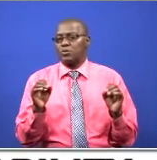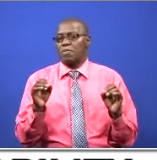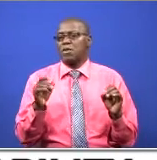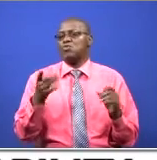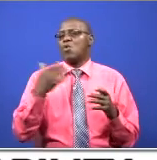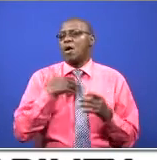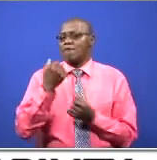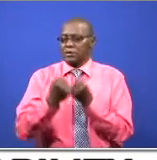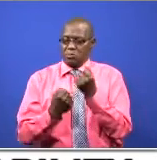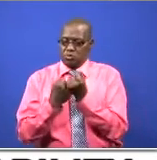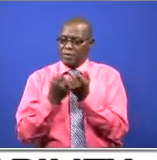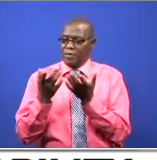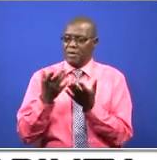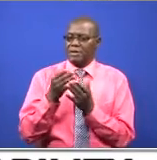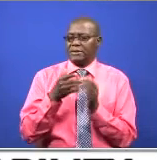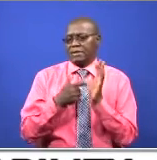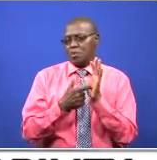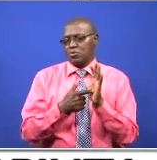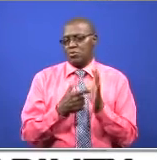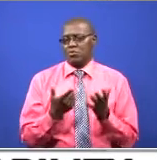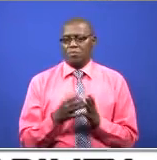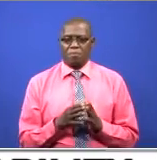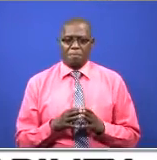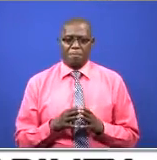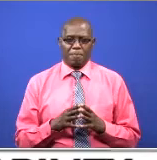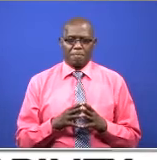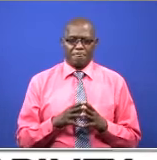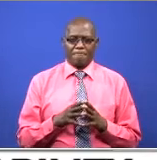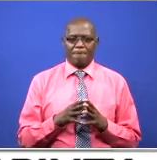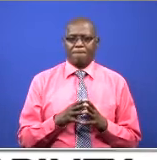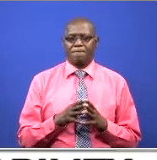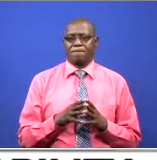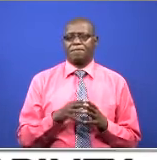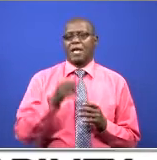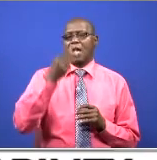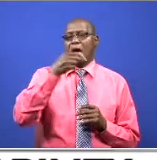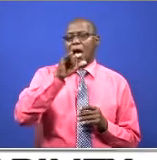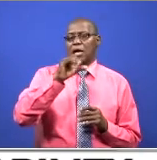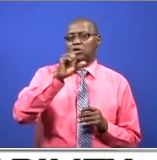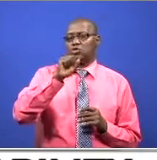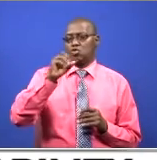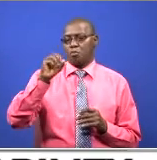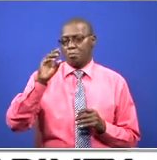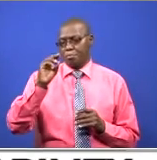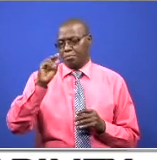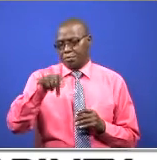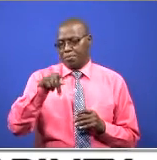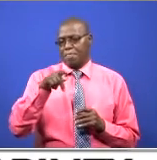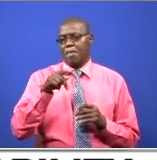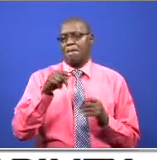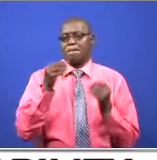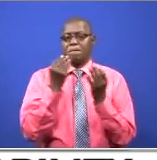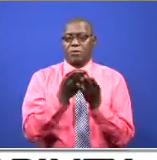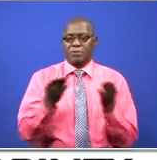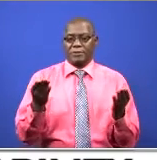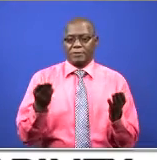absorber, for example? At Hysop Properties, what we do is close to